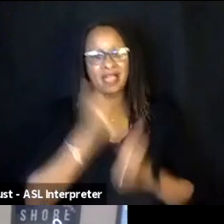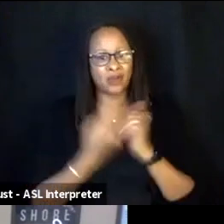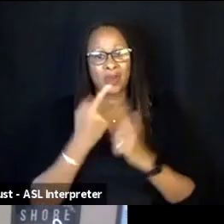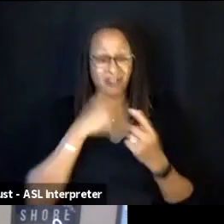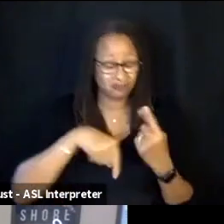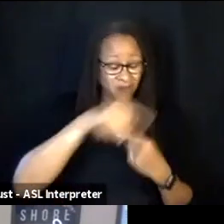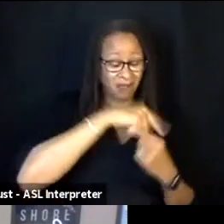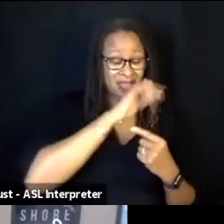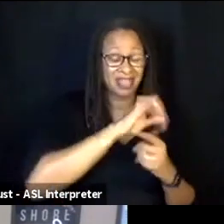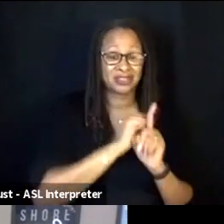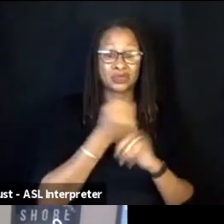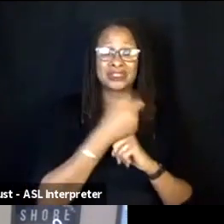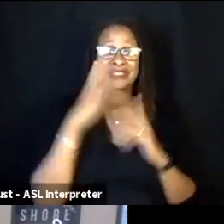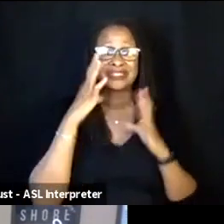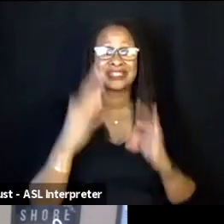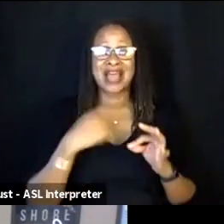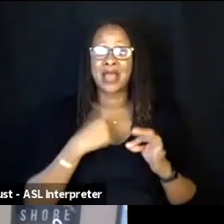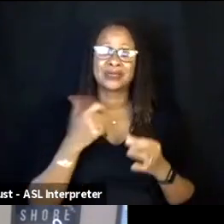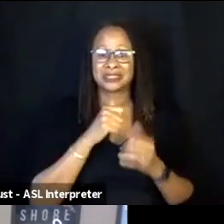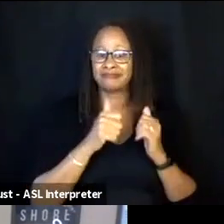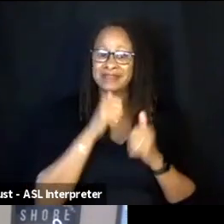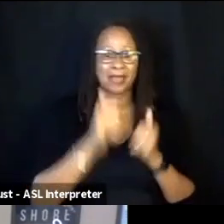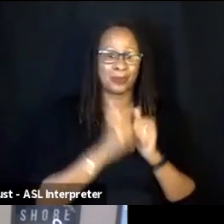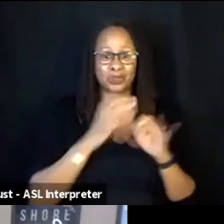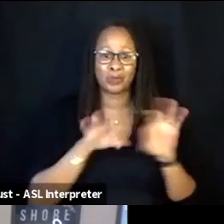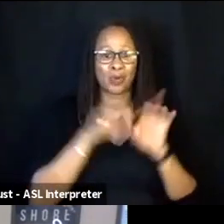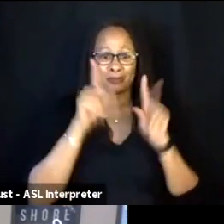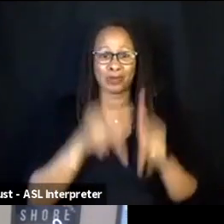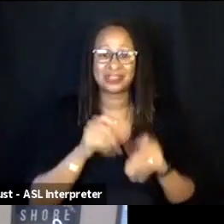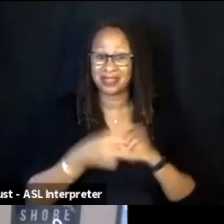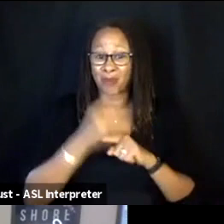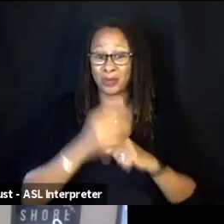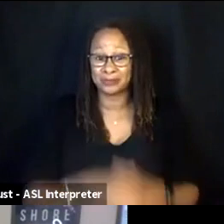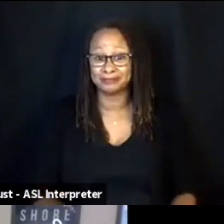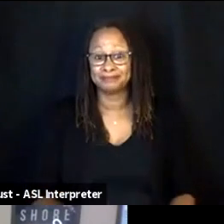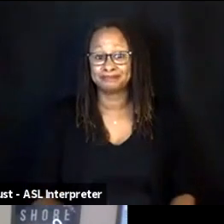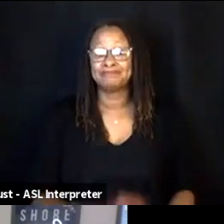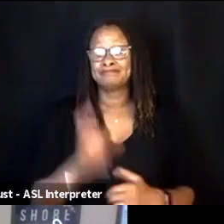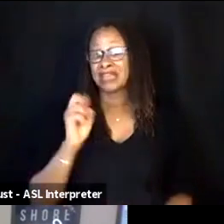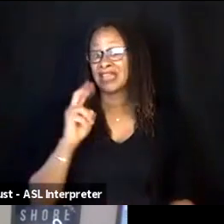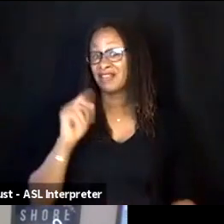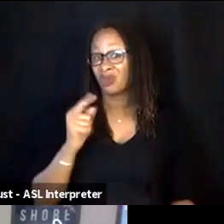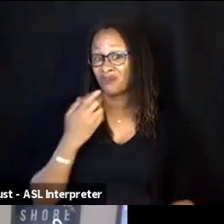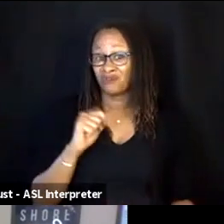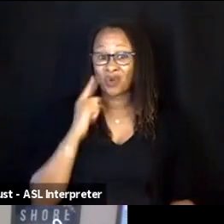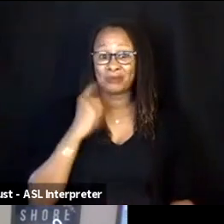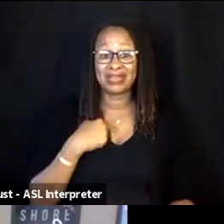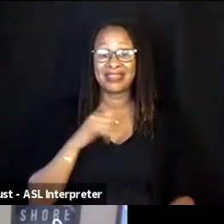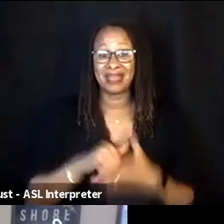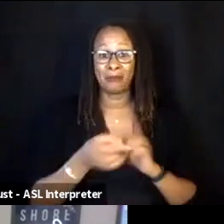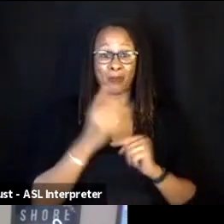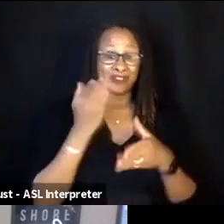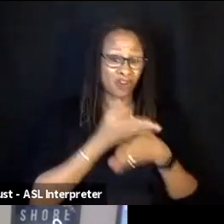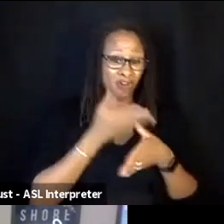that situation decided I was the least important person in that moment, even though for me, you know, this moment of harassment